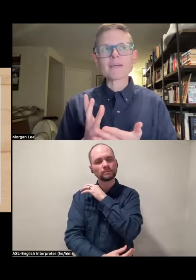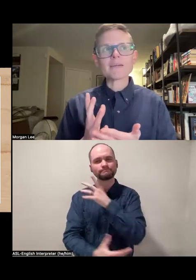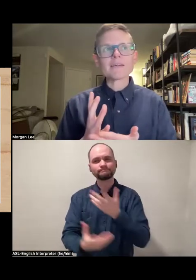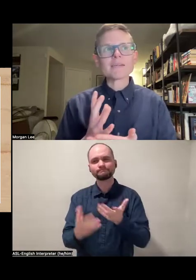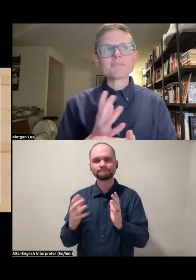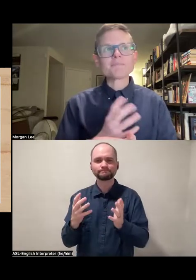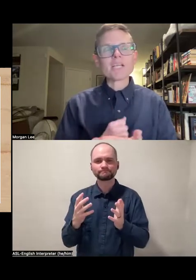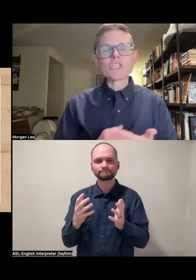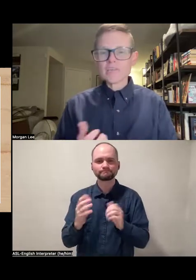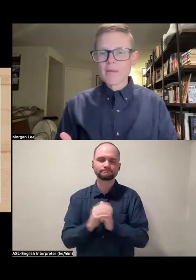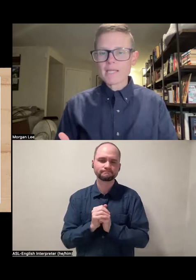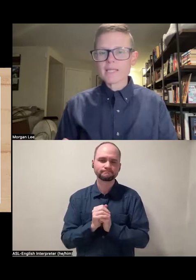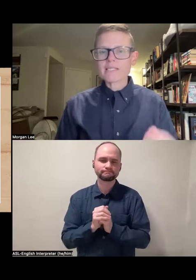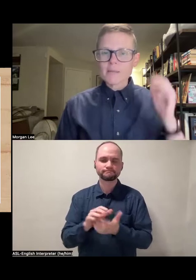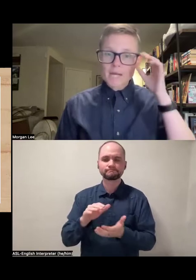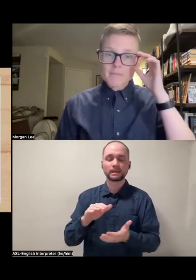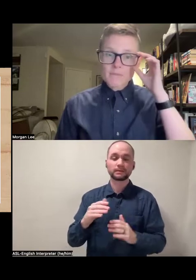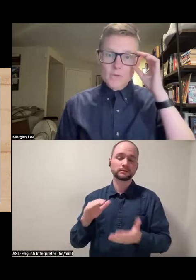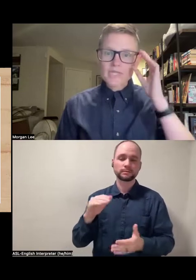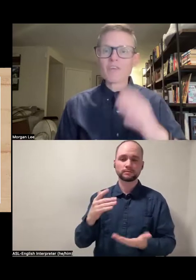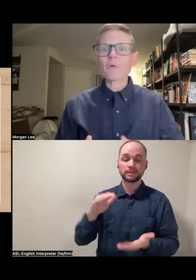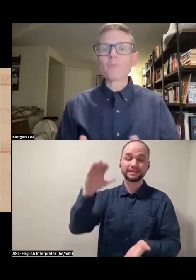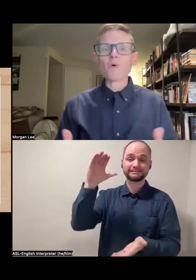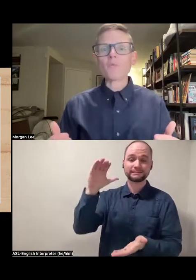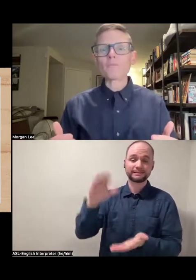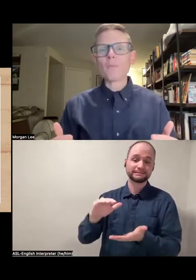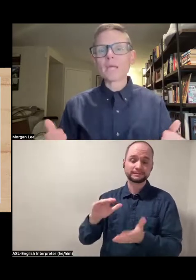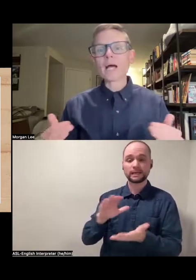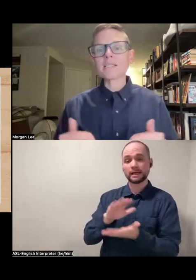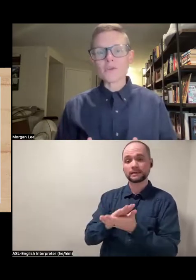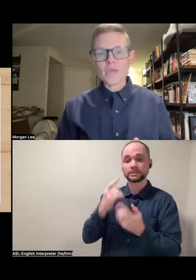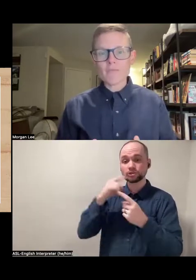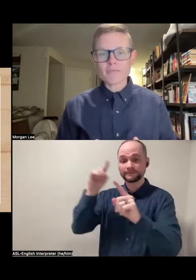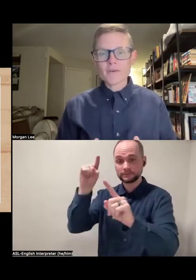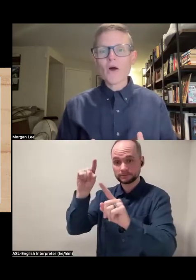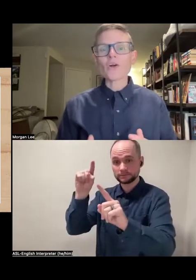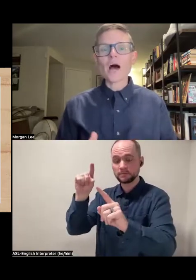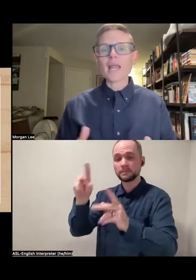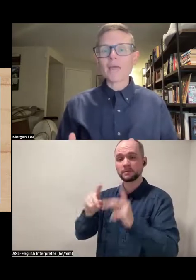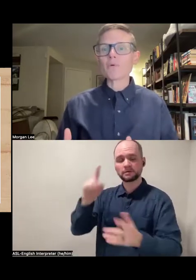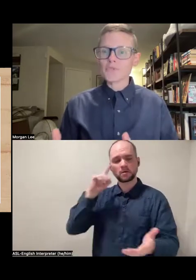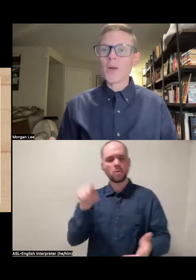academic achievement is sometimes viewed that deaf people, because they are deaf,